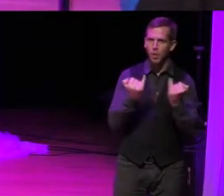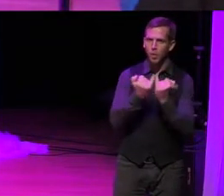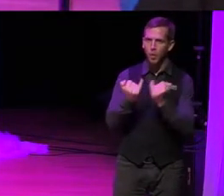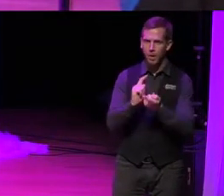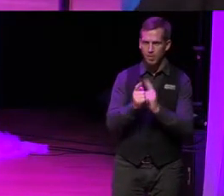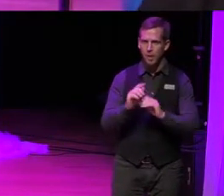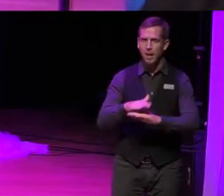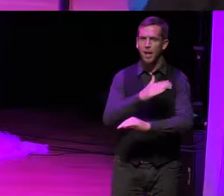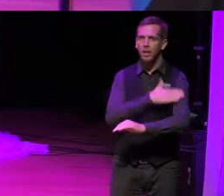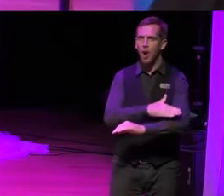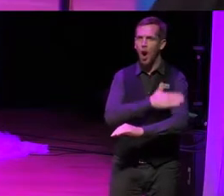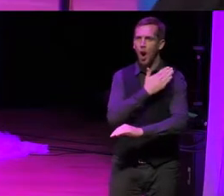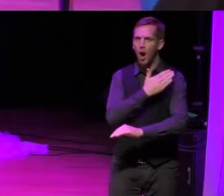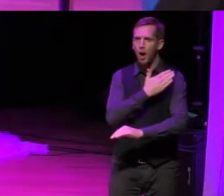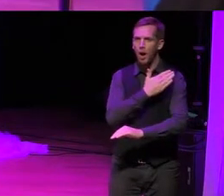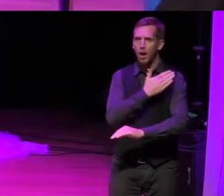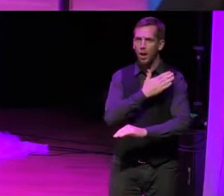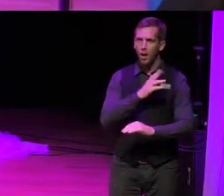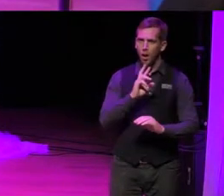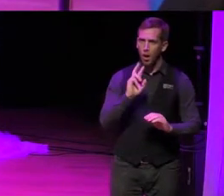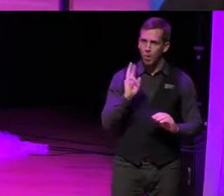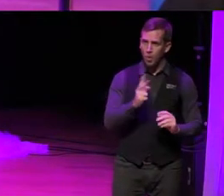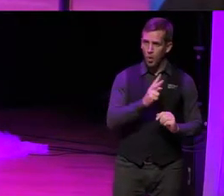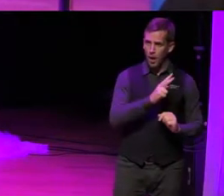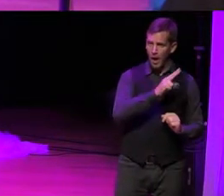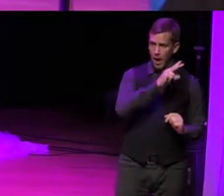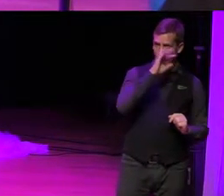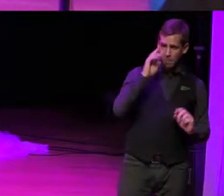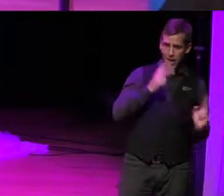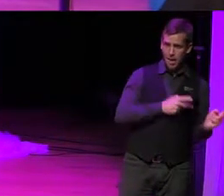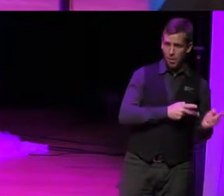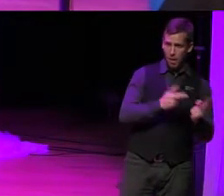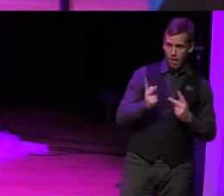new and long-established democracies.